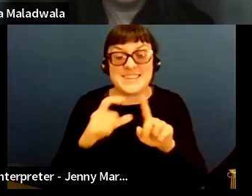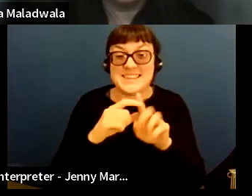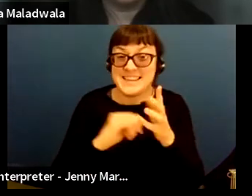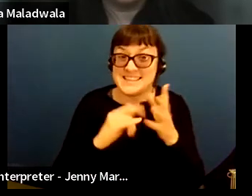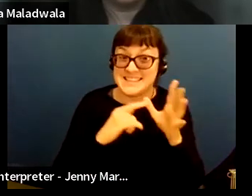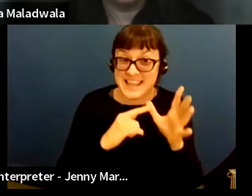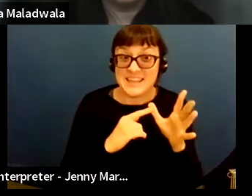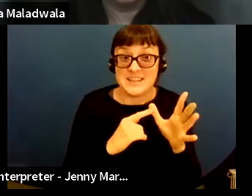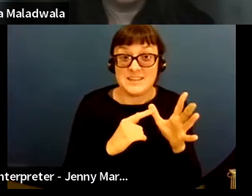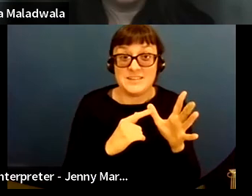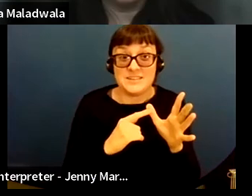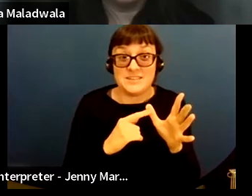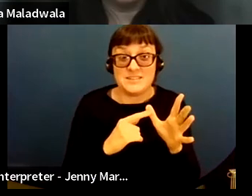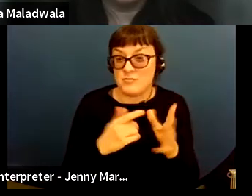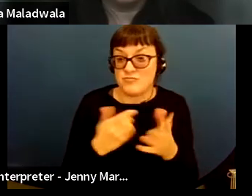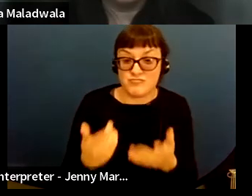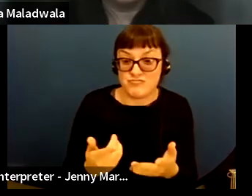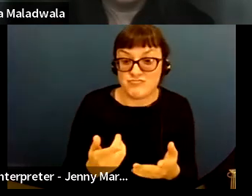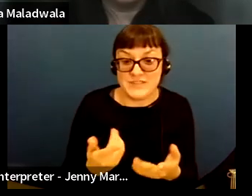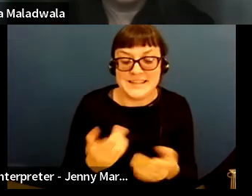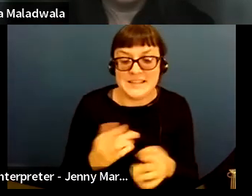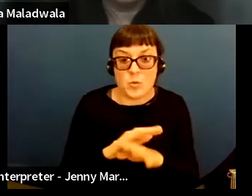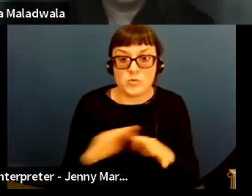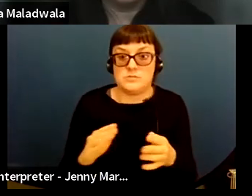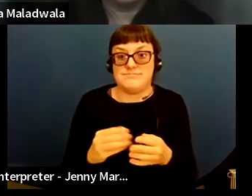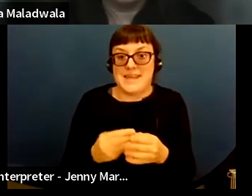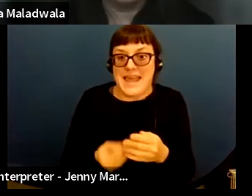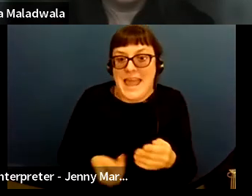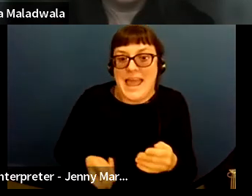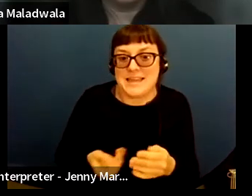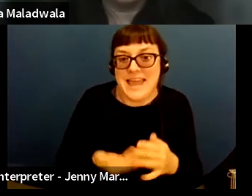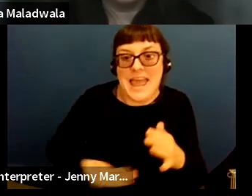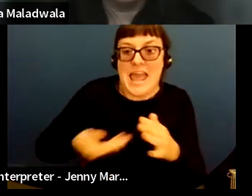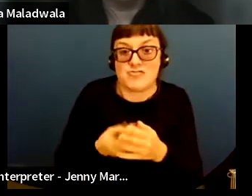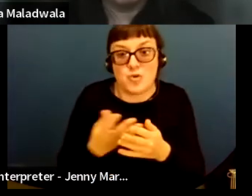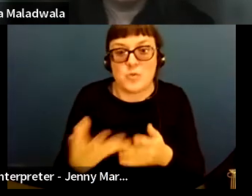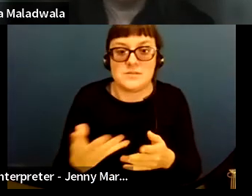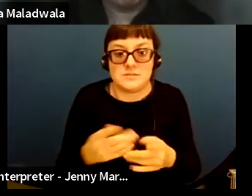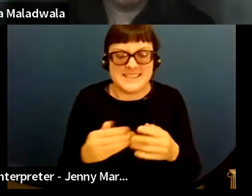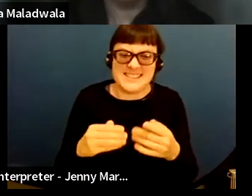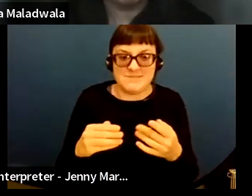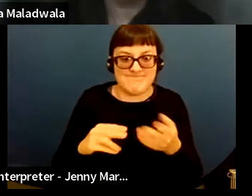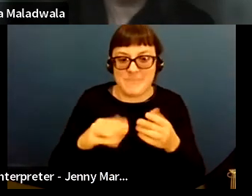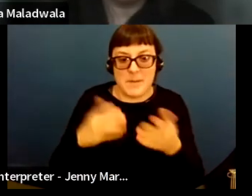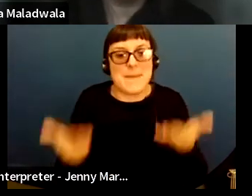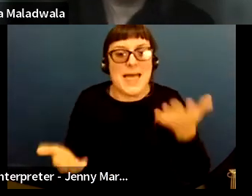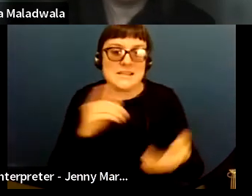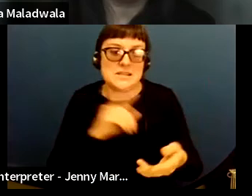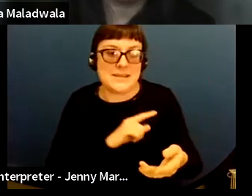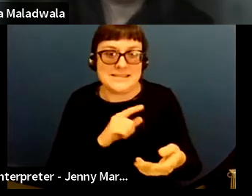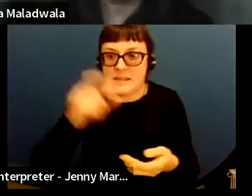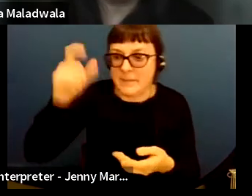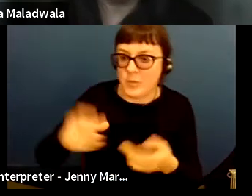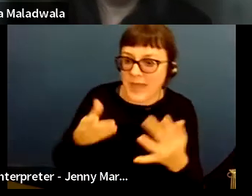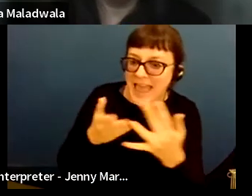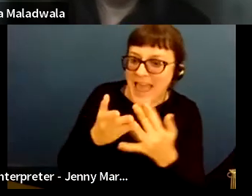actually cost neutral to the exchequer because of the increased educational outcomes of the people who access the scheme, and